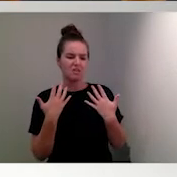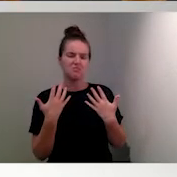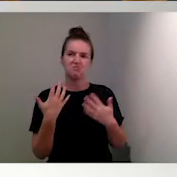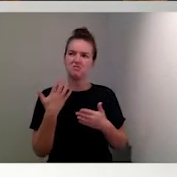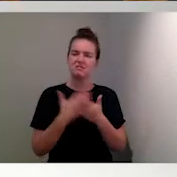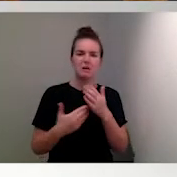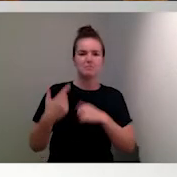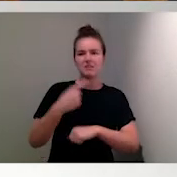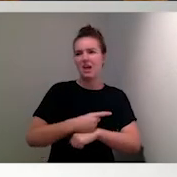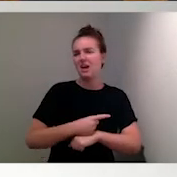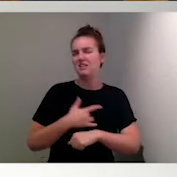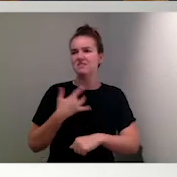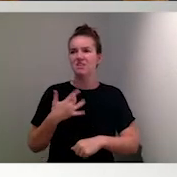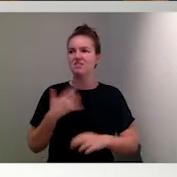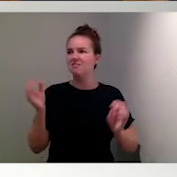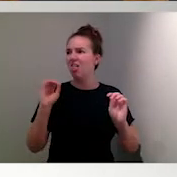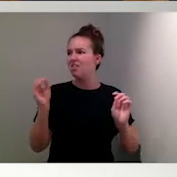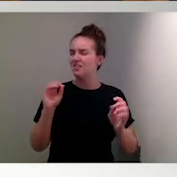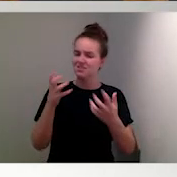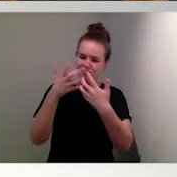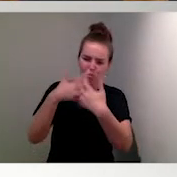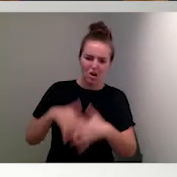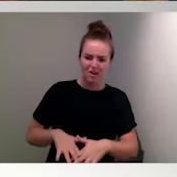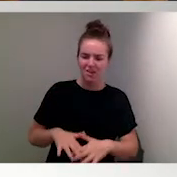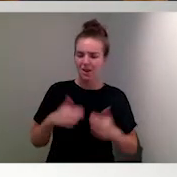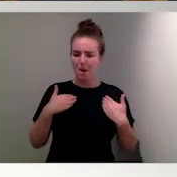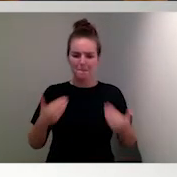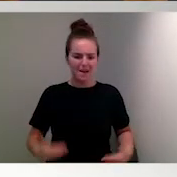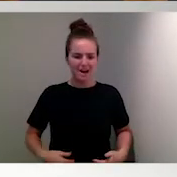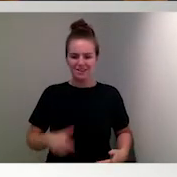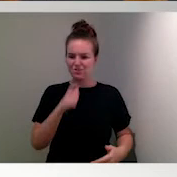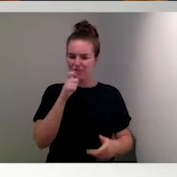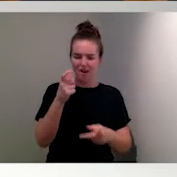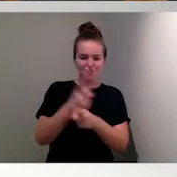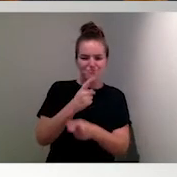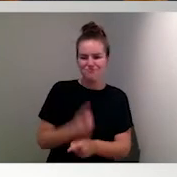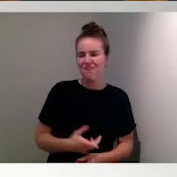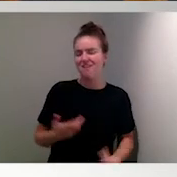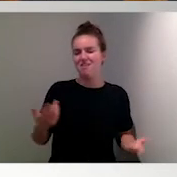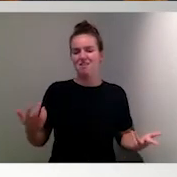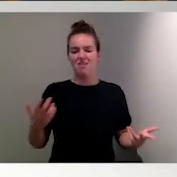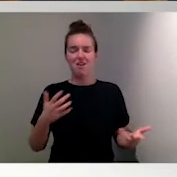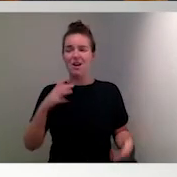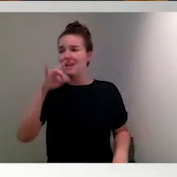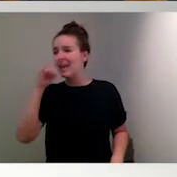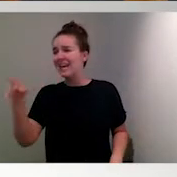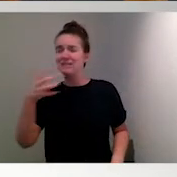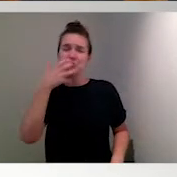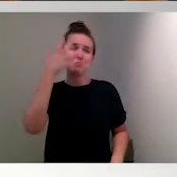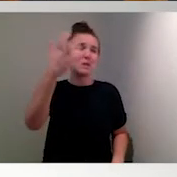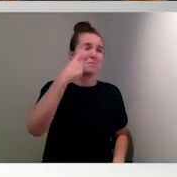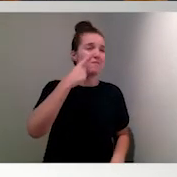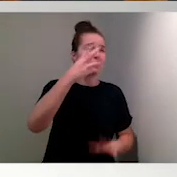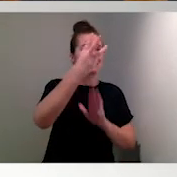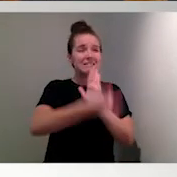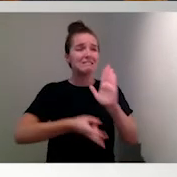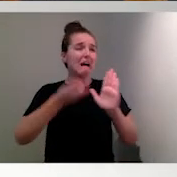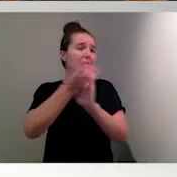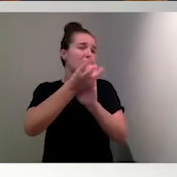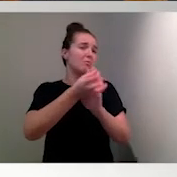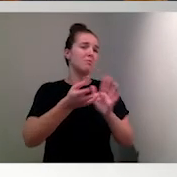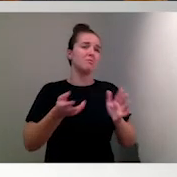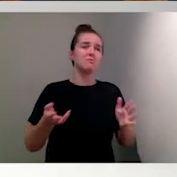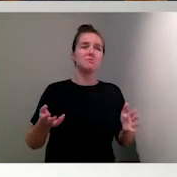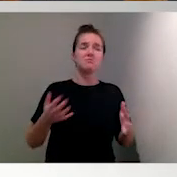and our bodies aren't just cooperating and our kid has been screaming for 6 hours and we just are at the ends of our rope, we